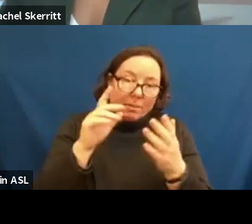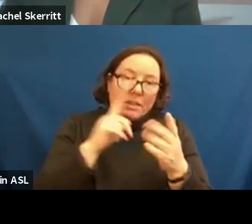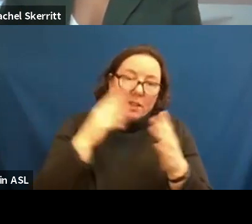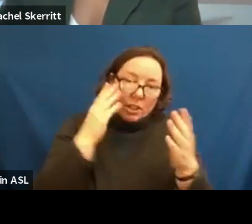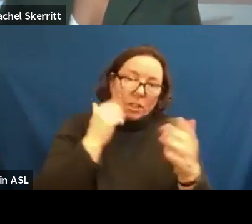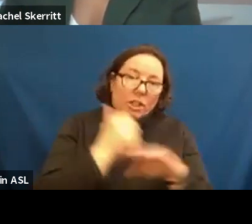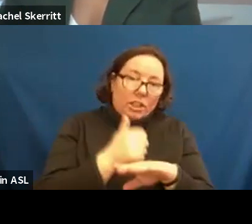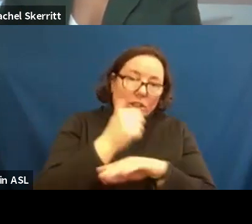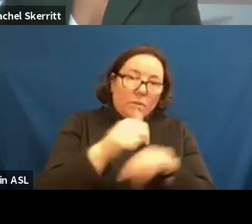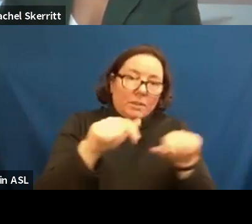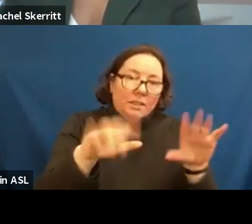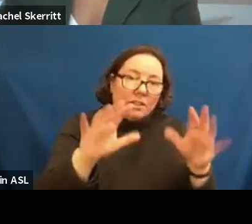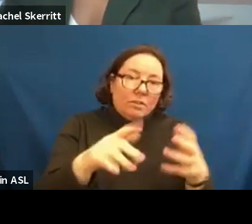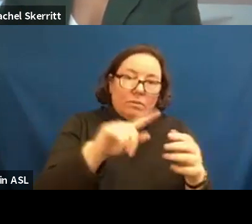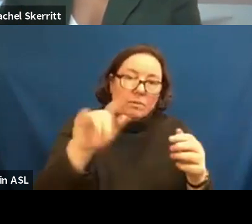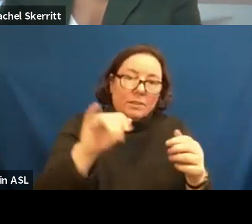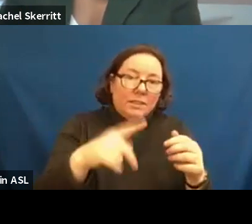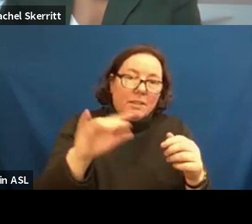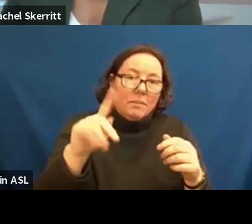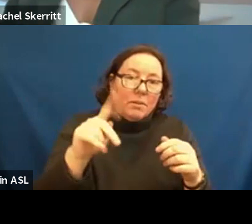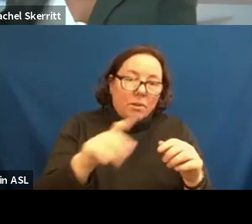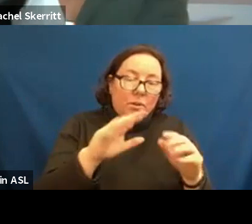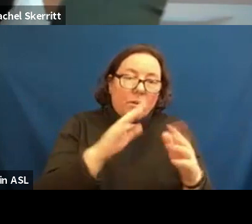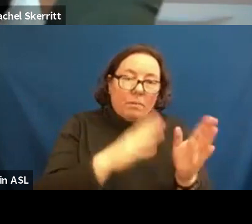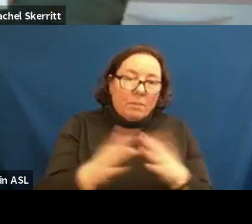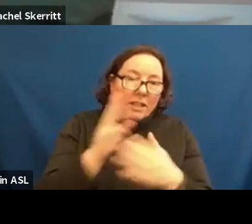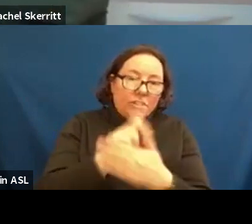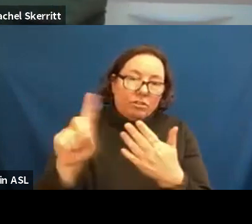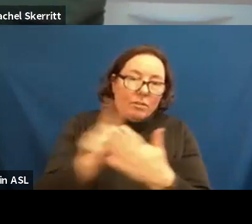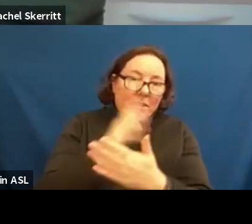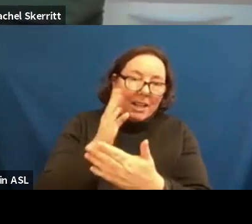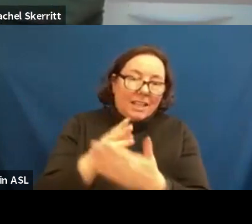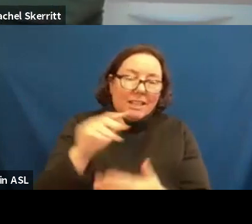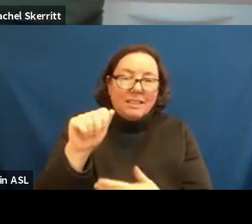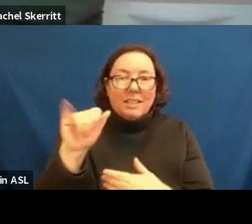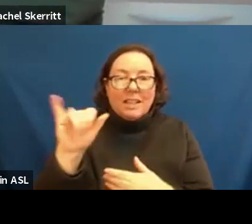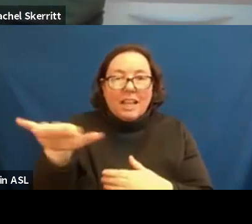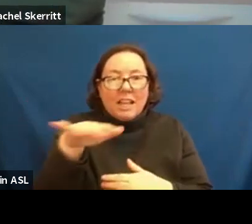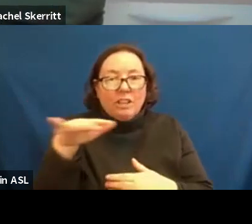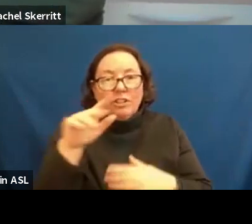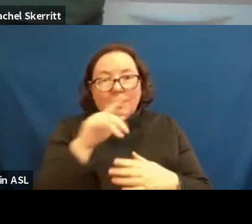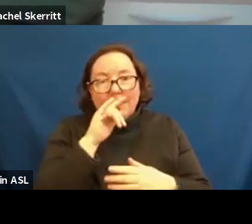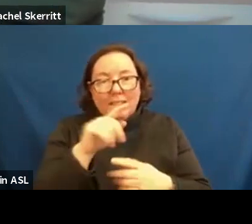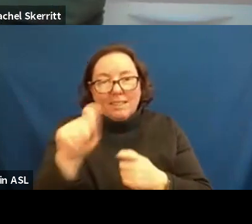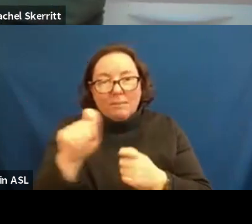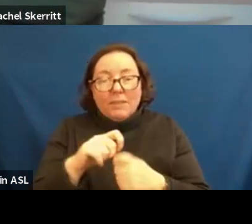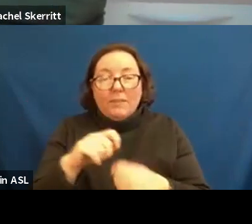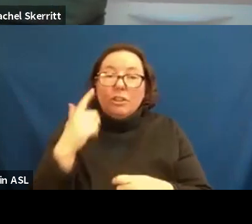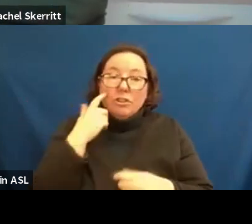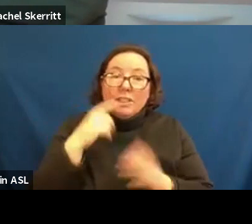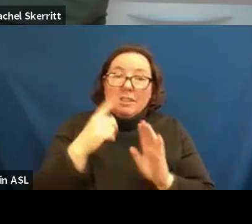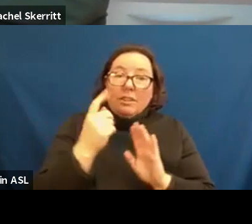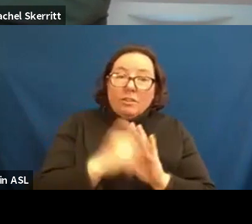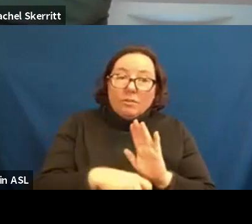accusing this body's zip code quota plan of discriminating against Asian children specifically. The Rappaport Institute recently published a report